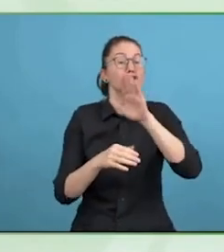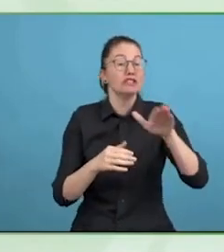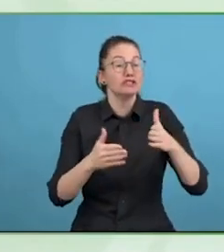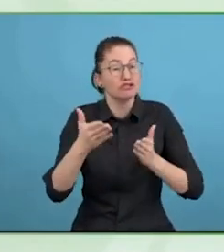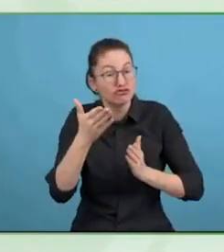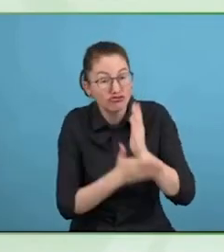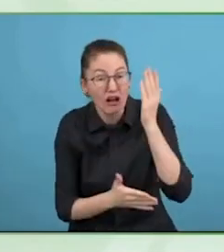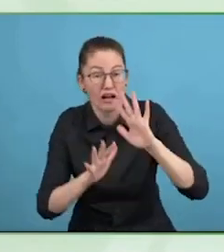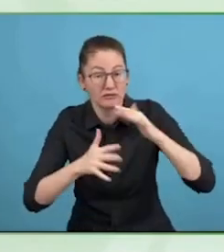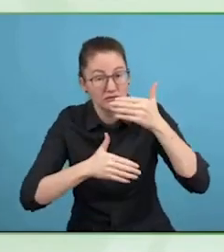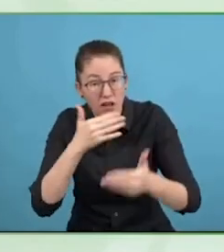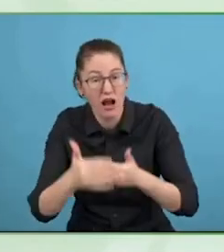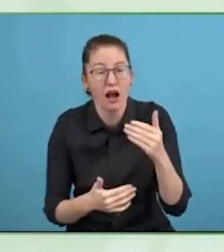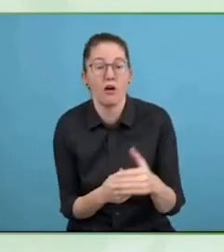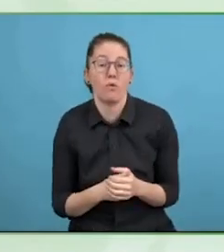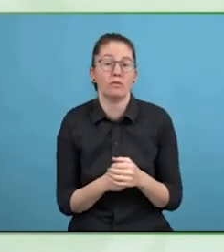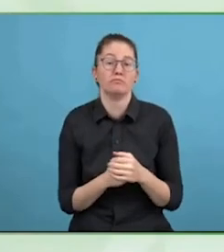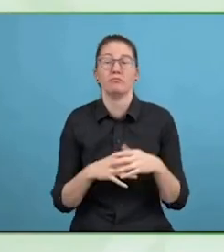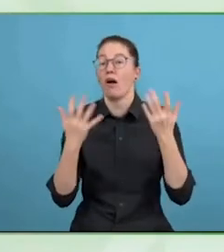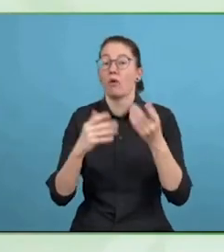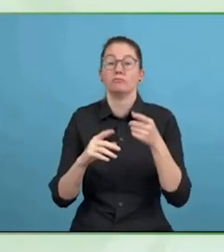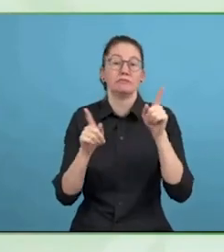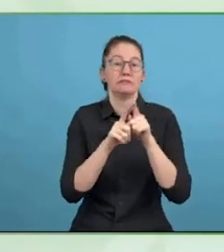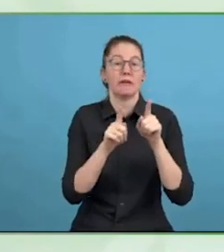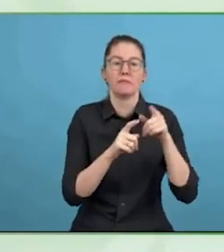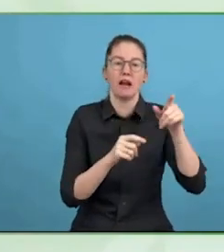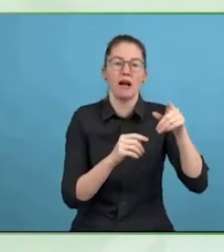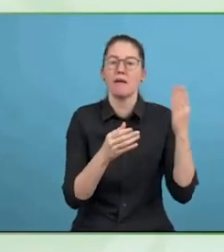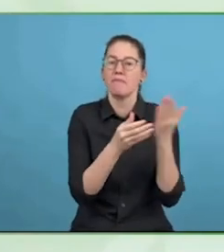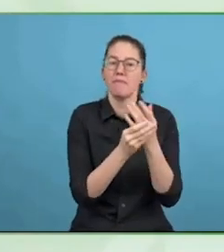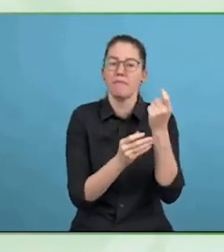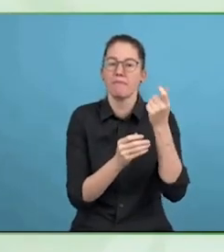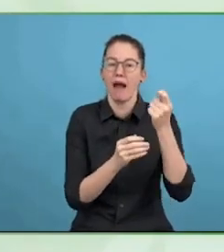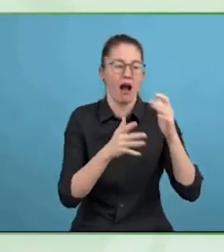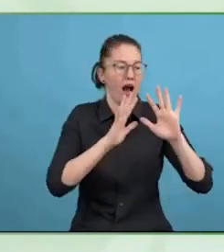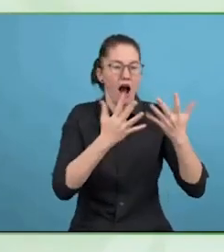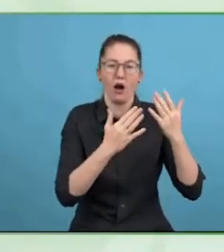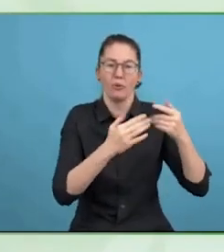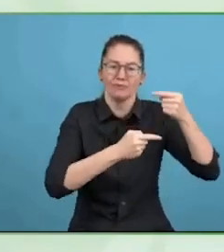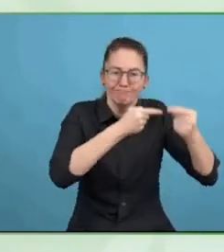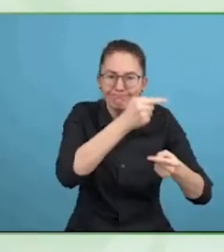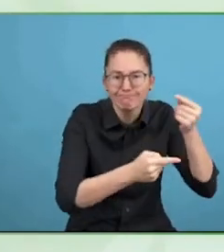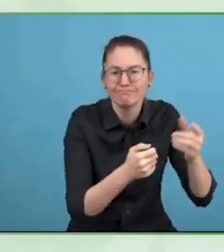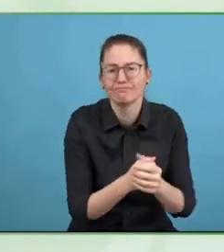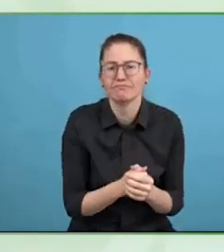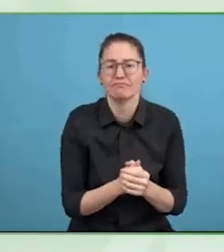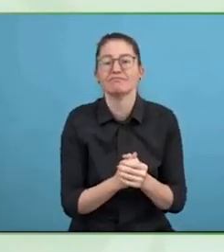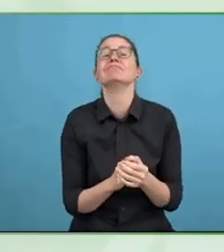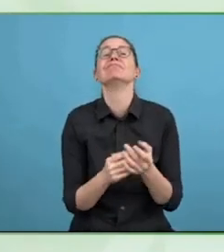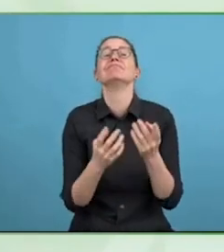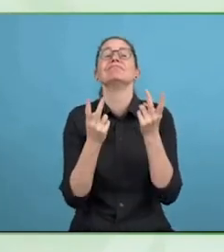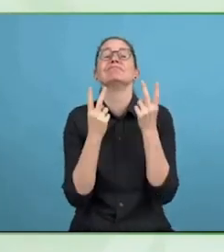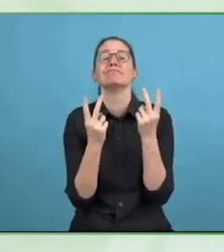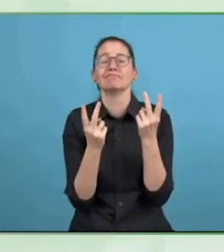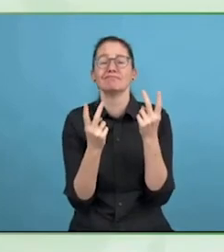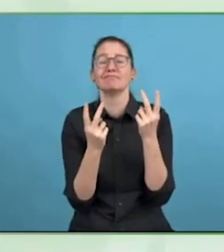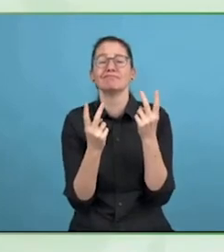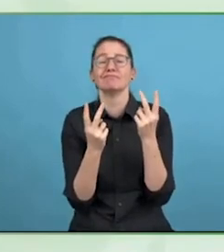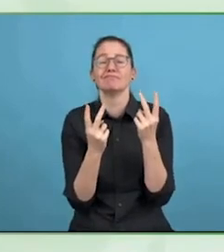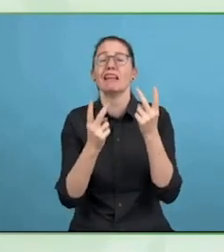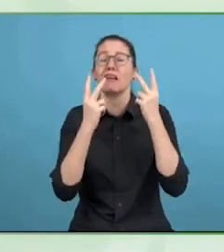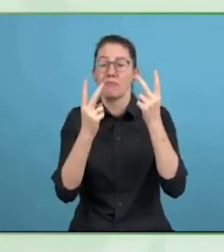the opportunity to participate. So there, some people are already very strong in their